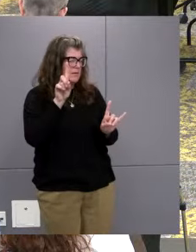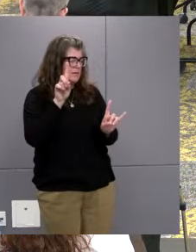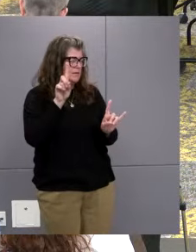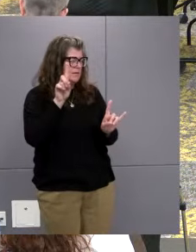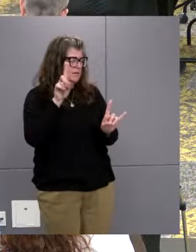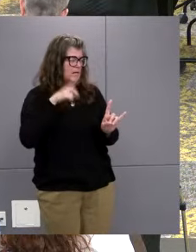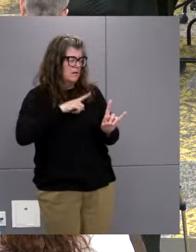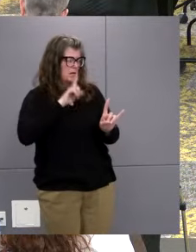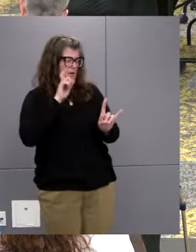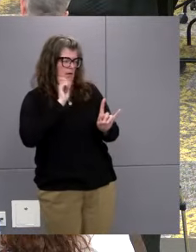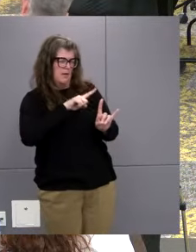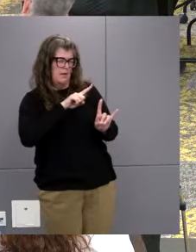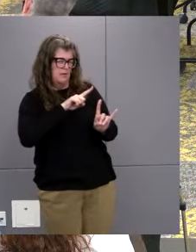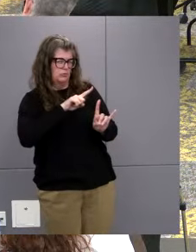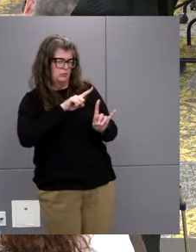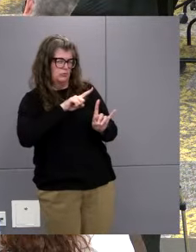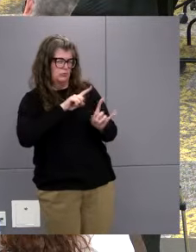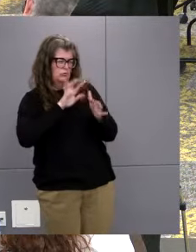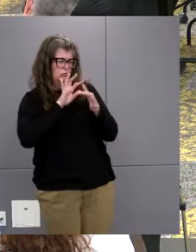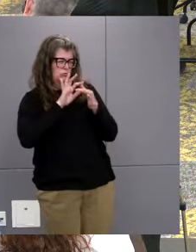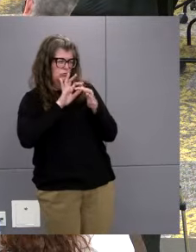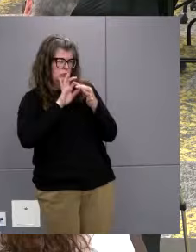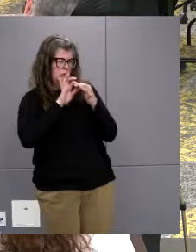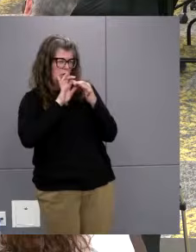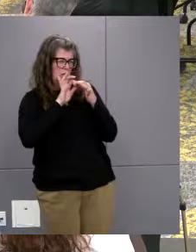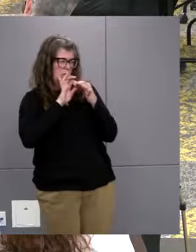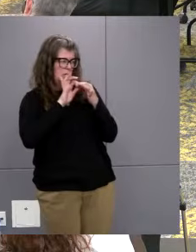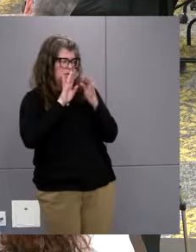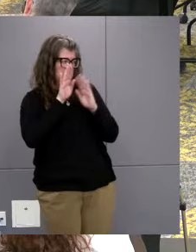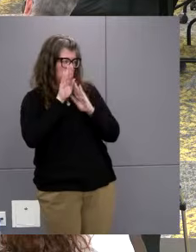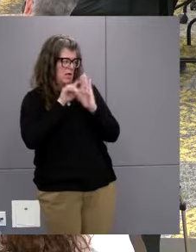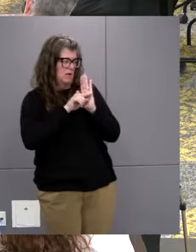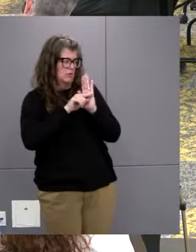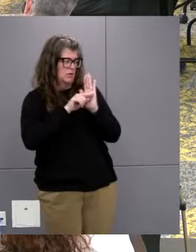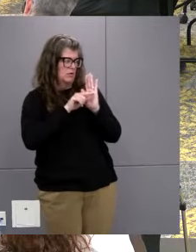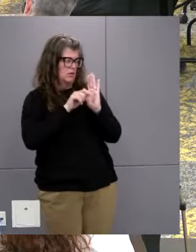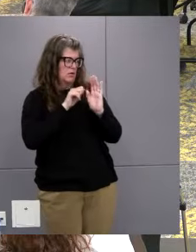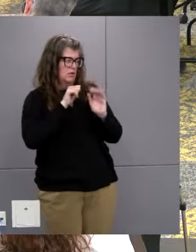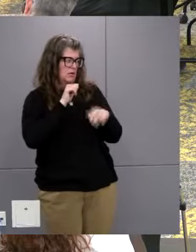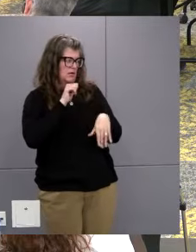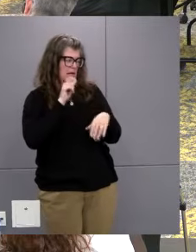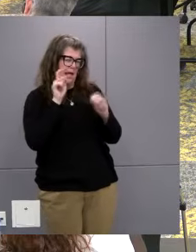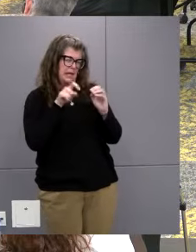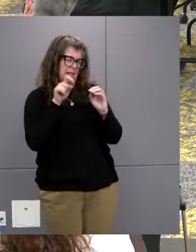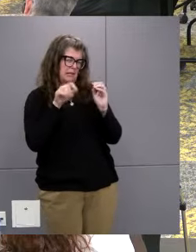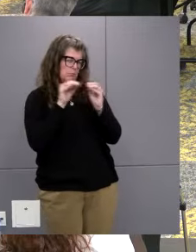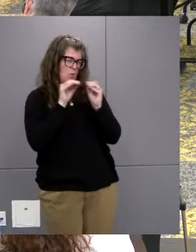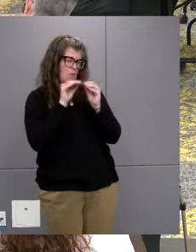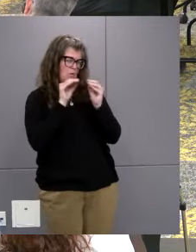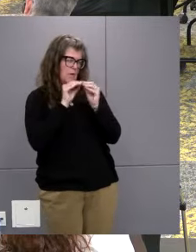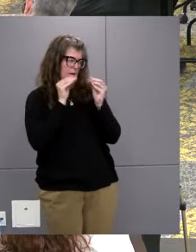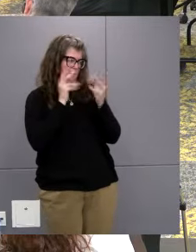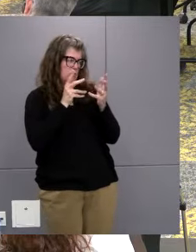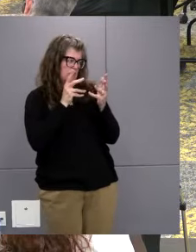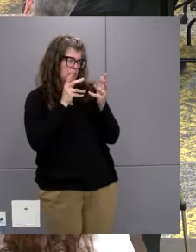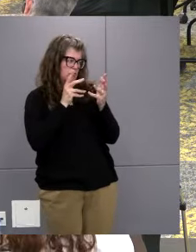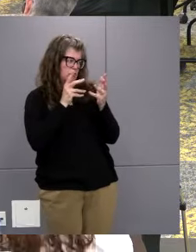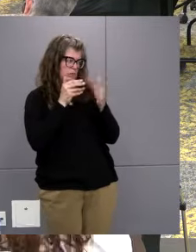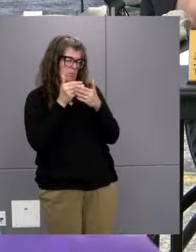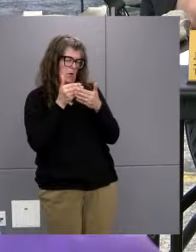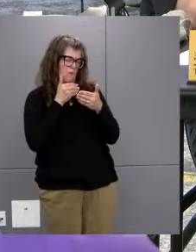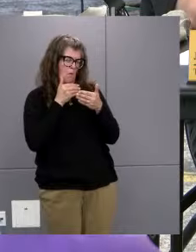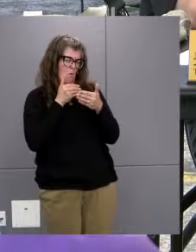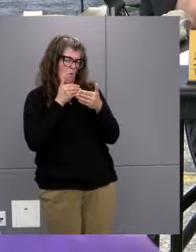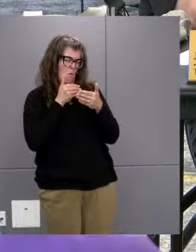I know I asked for a little bit of context. I don't feel like I got exactly what I need to feel comfortable